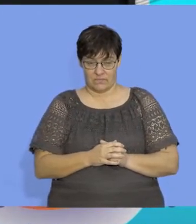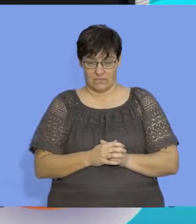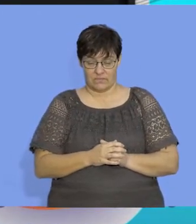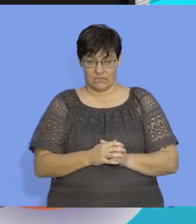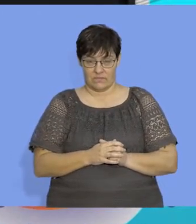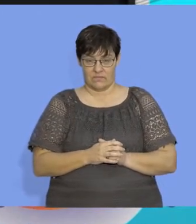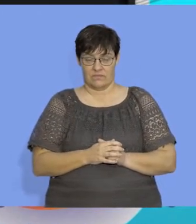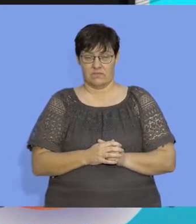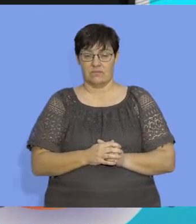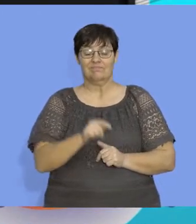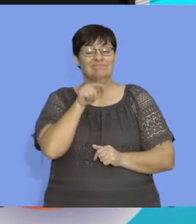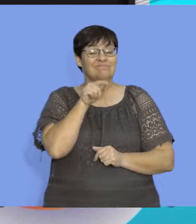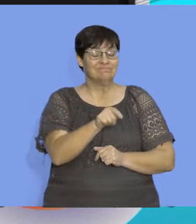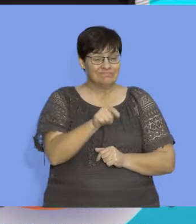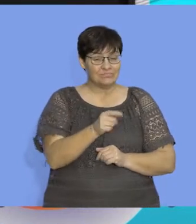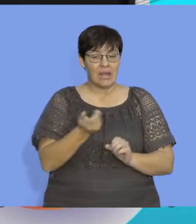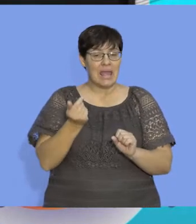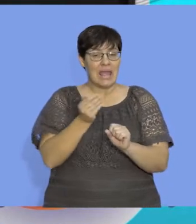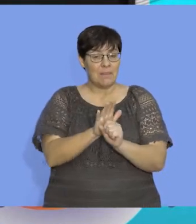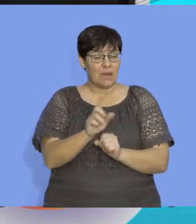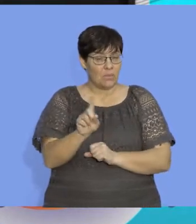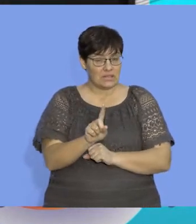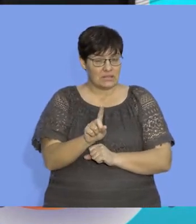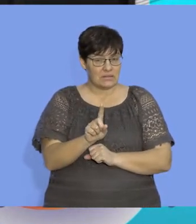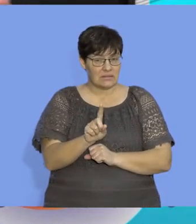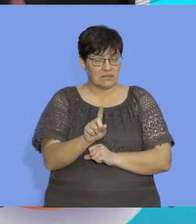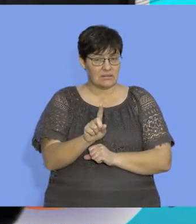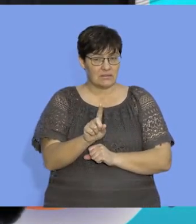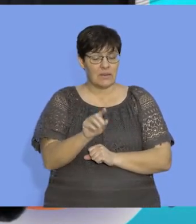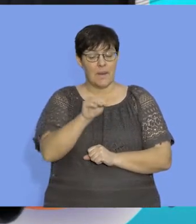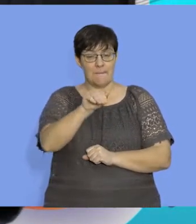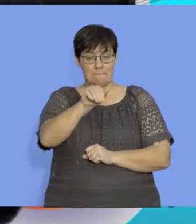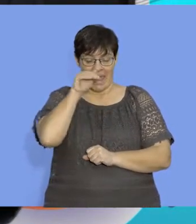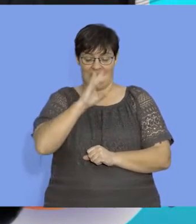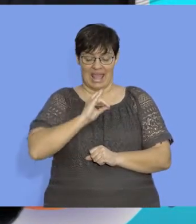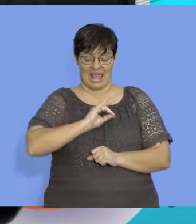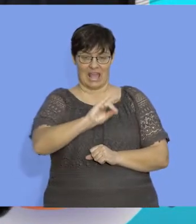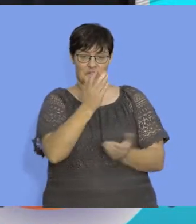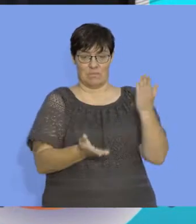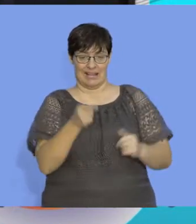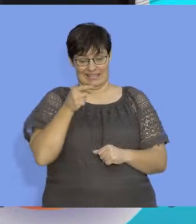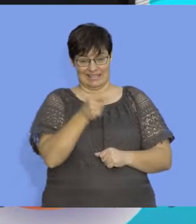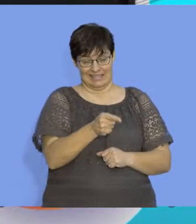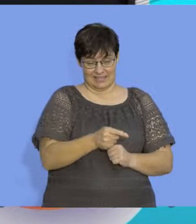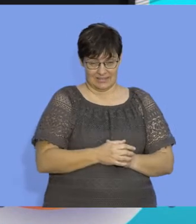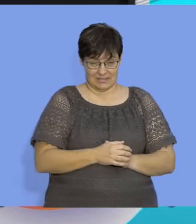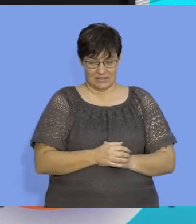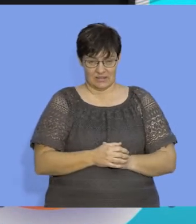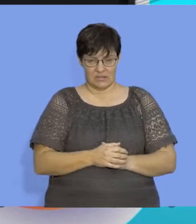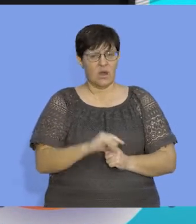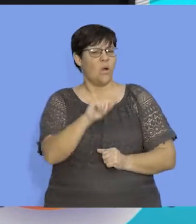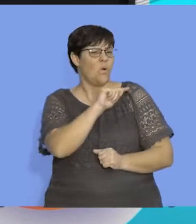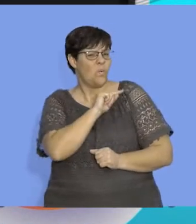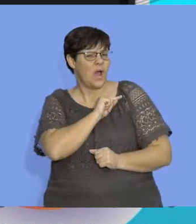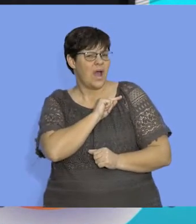people, impacts on your cash bank balance. The reason why I'm emphasizing this